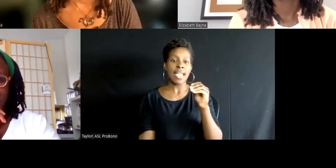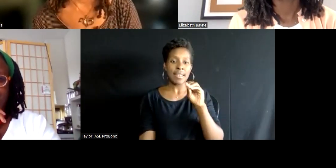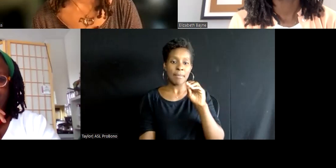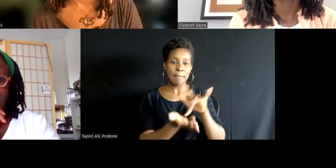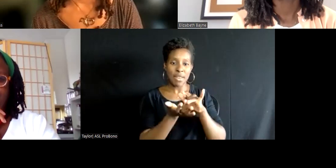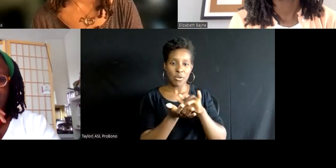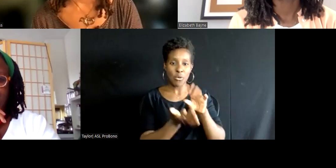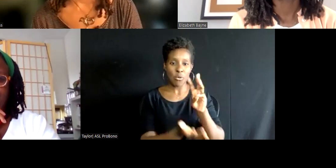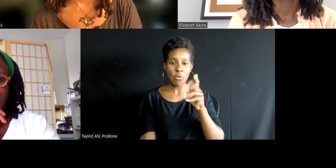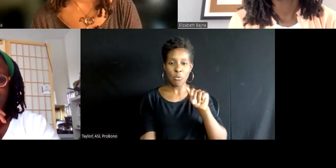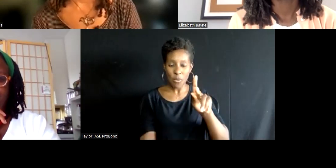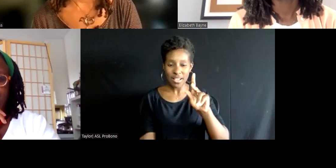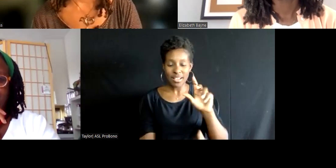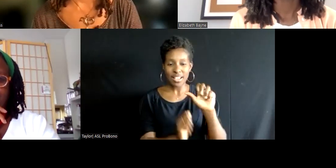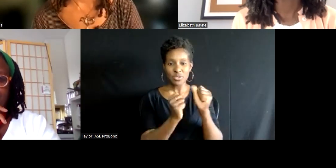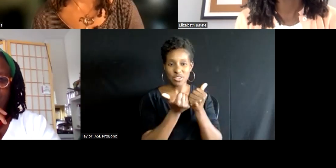Elizabeth, thank you for being here today.